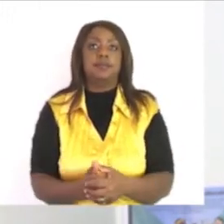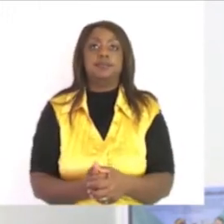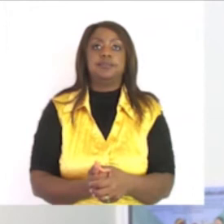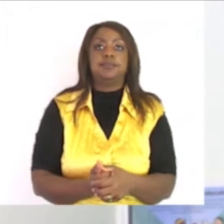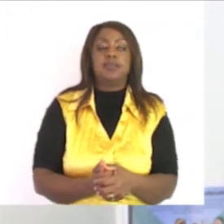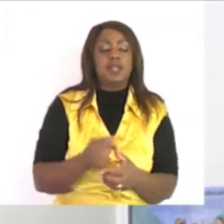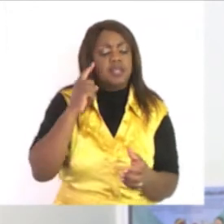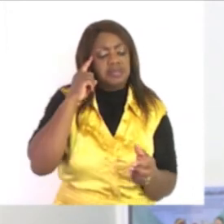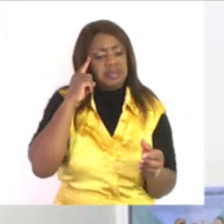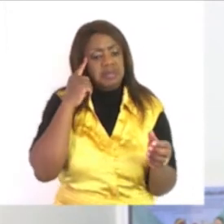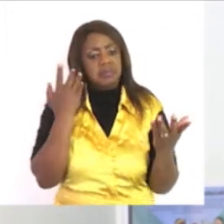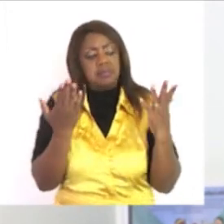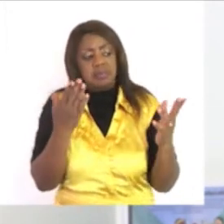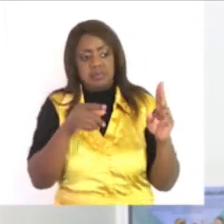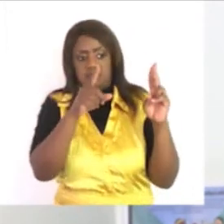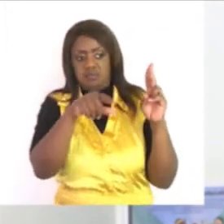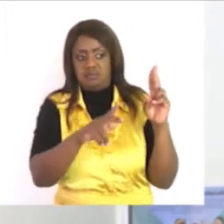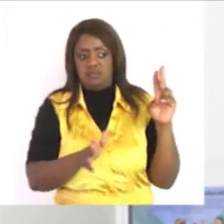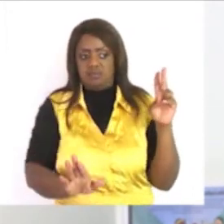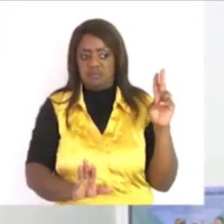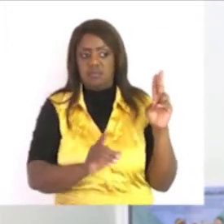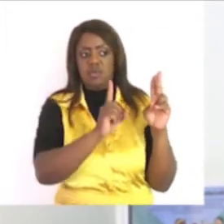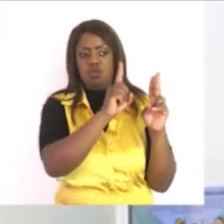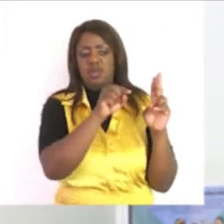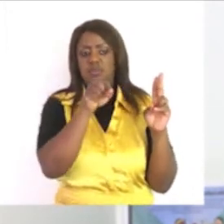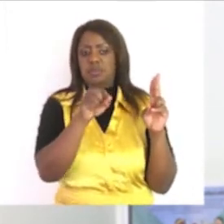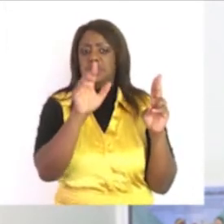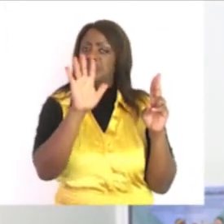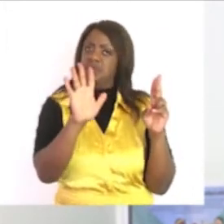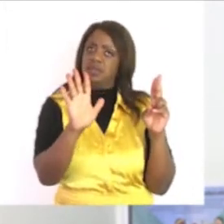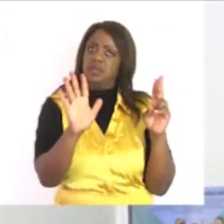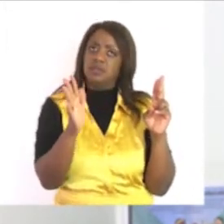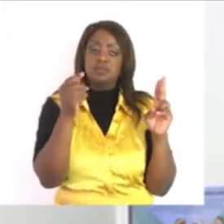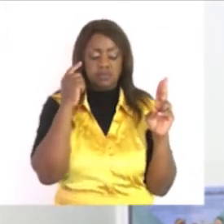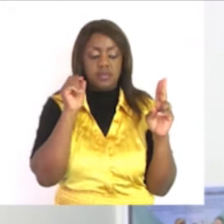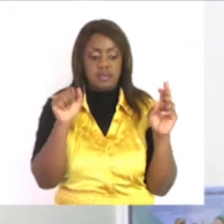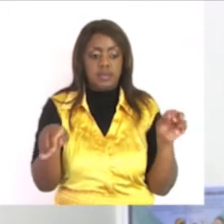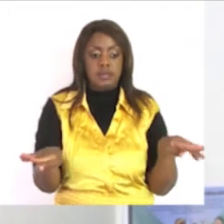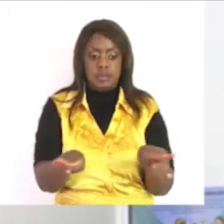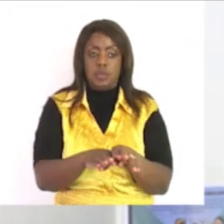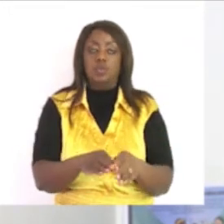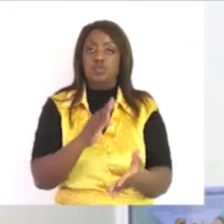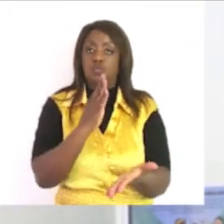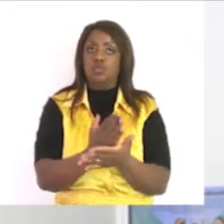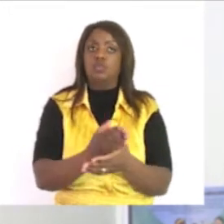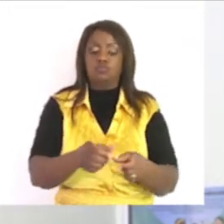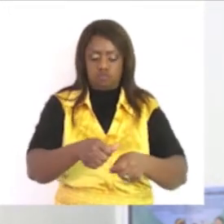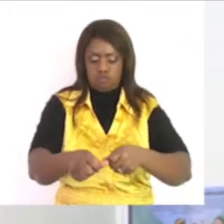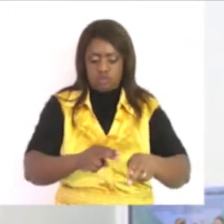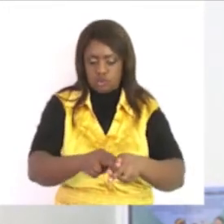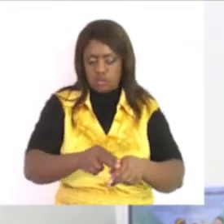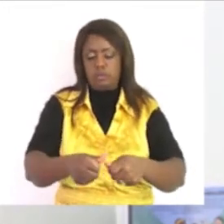my estimation, I have to move to the measurement. This is physically done, and you have to measure